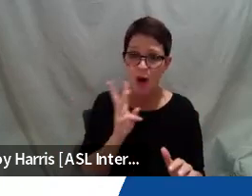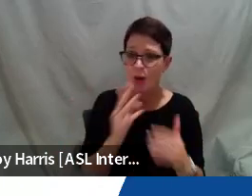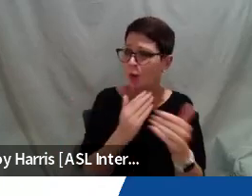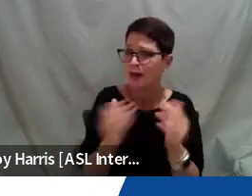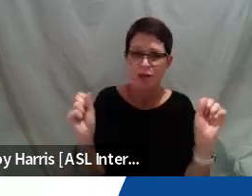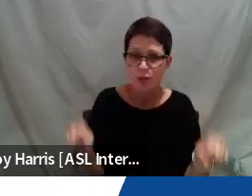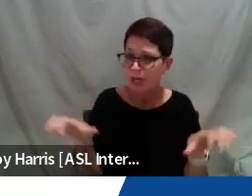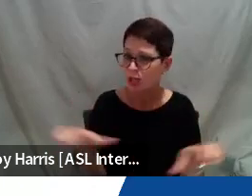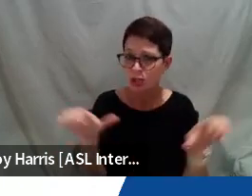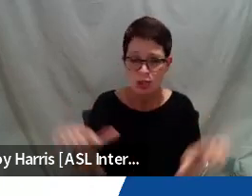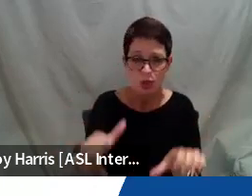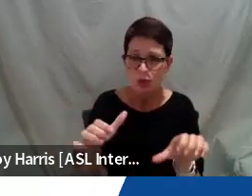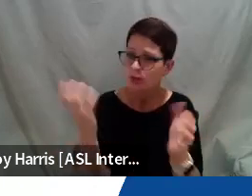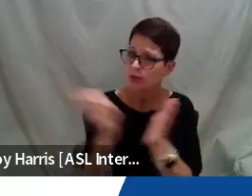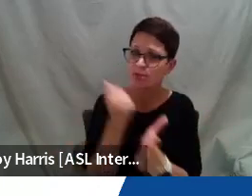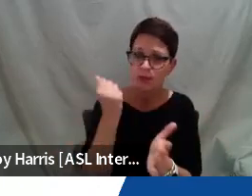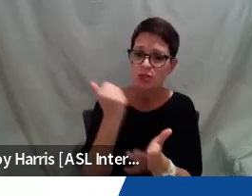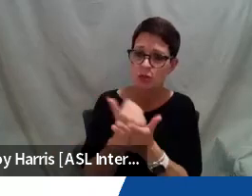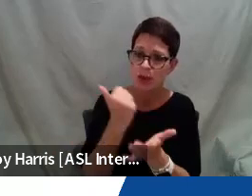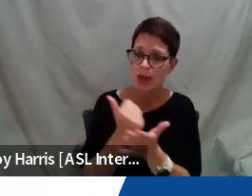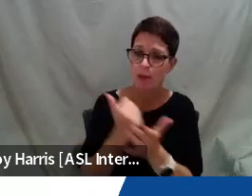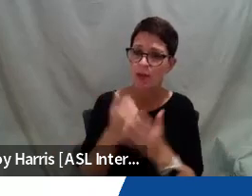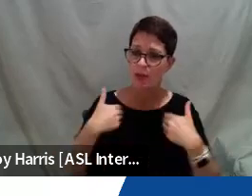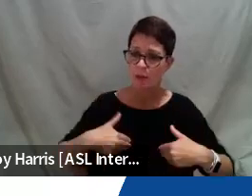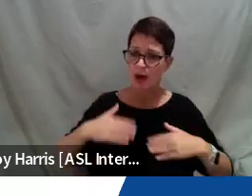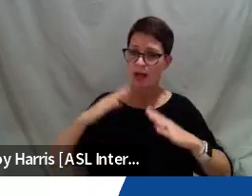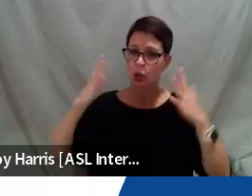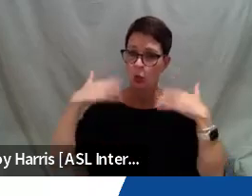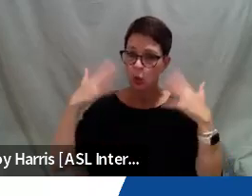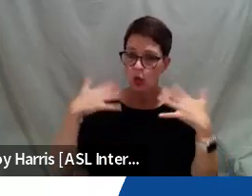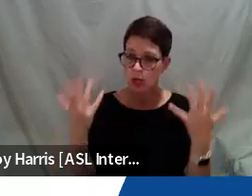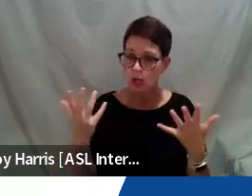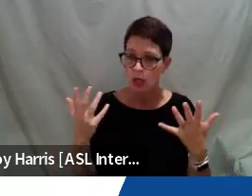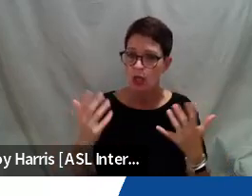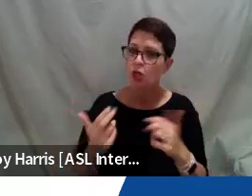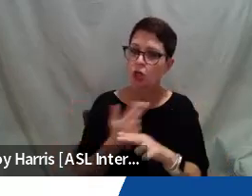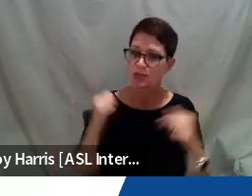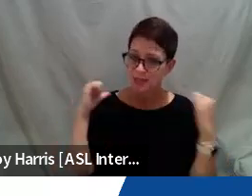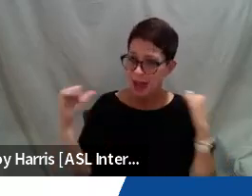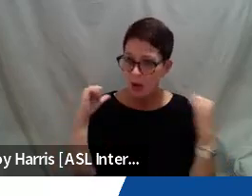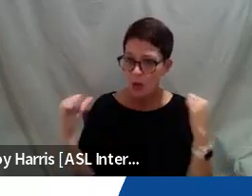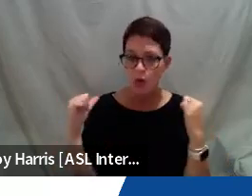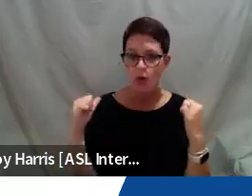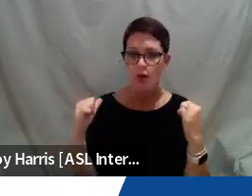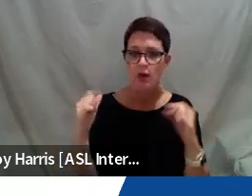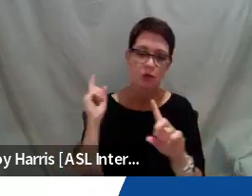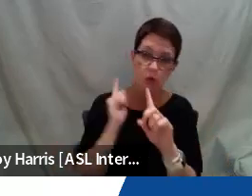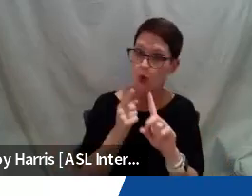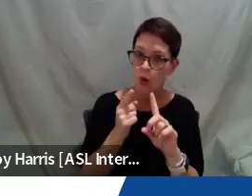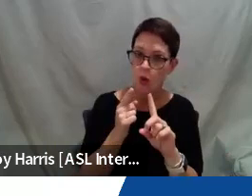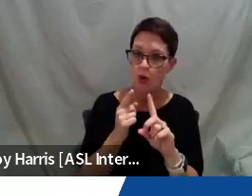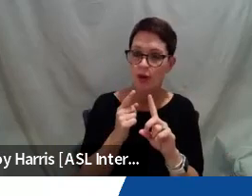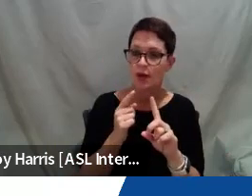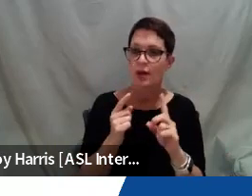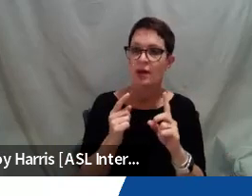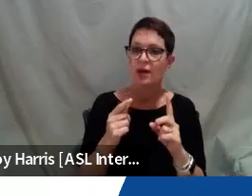that can cool them down with towels, it's essential that you cool the body down as